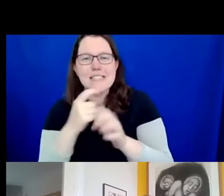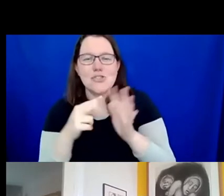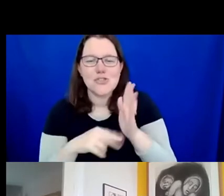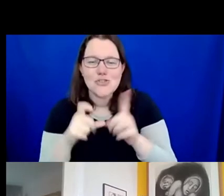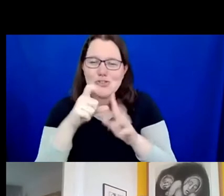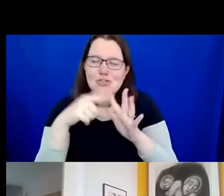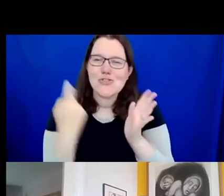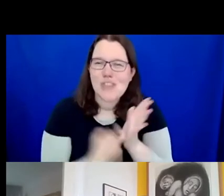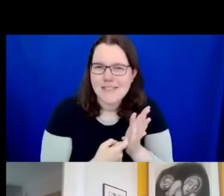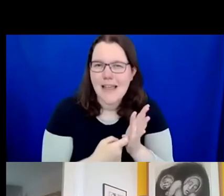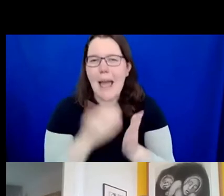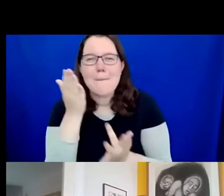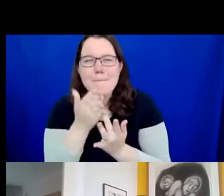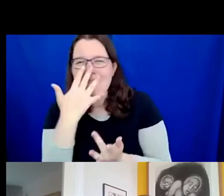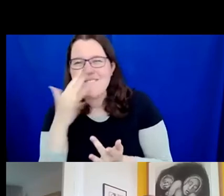today from